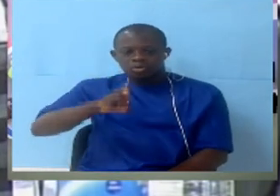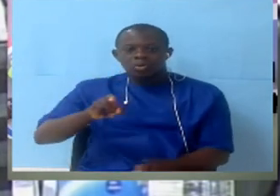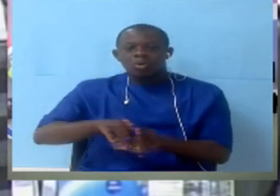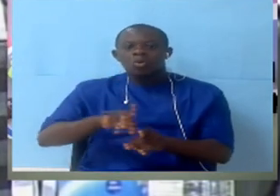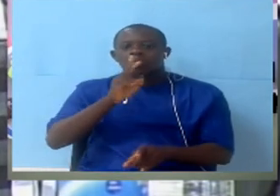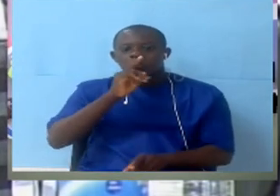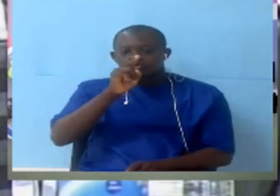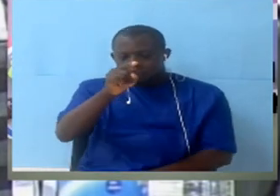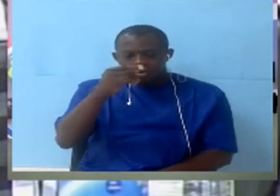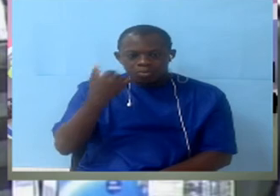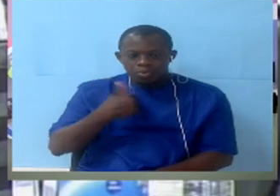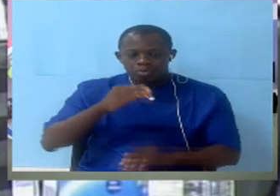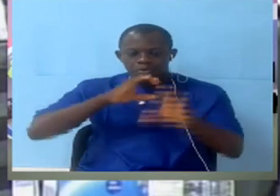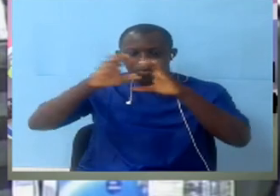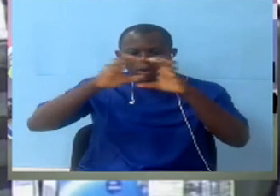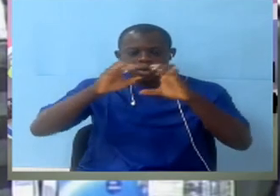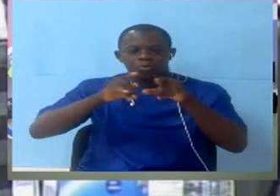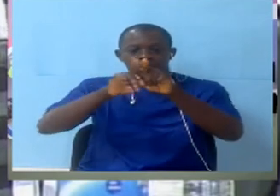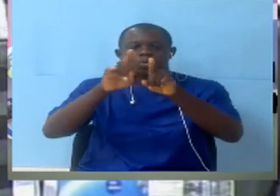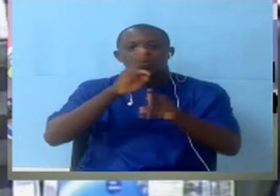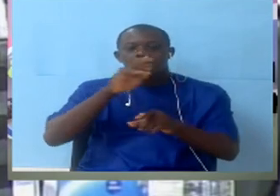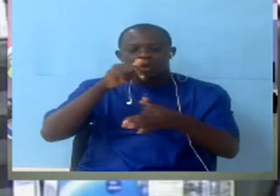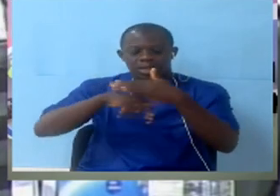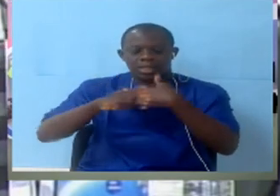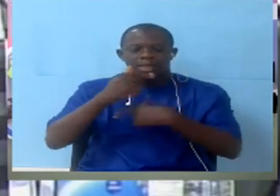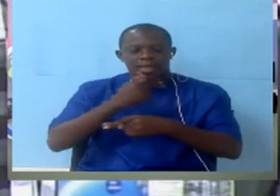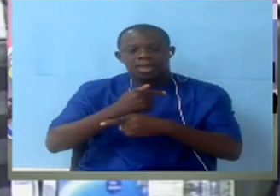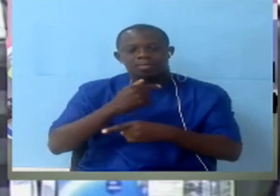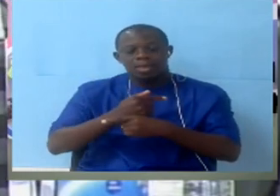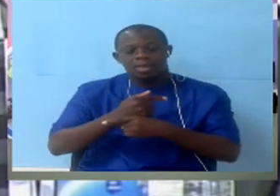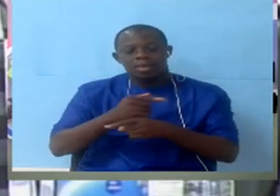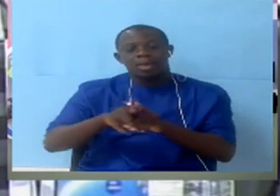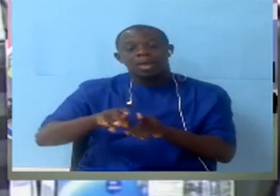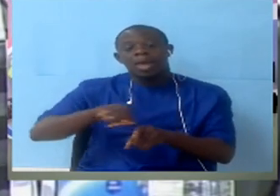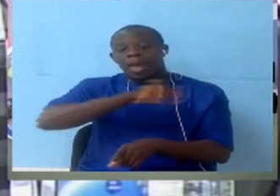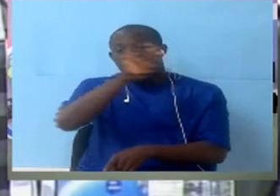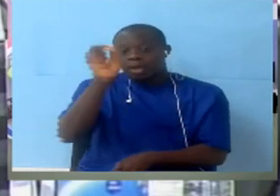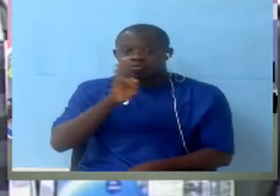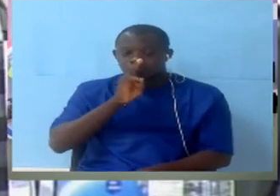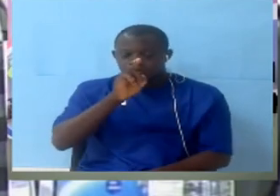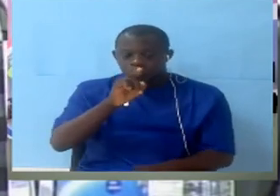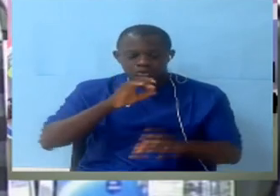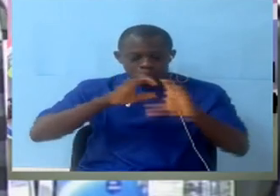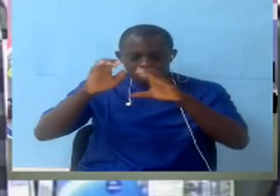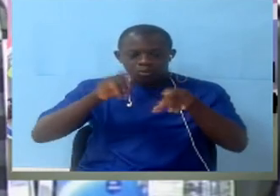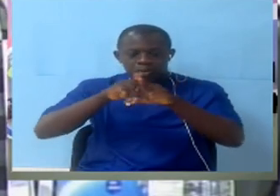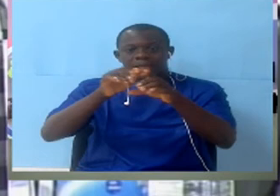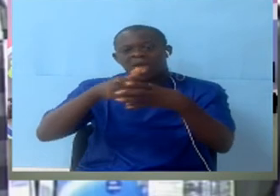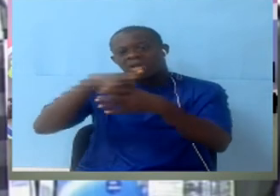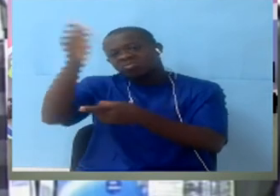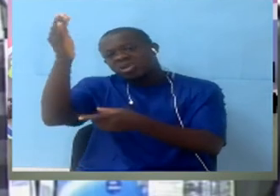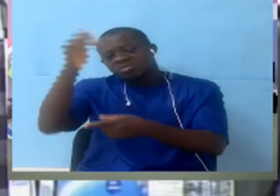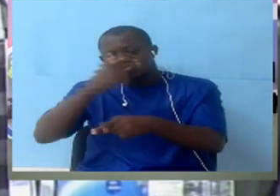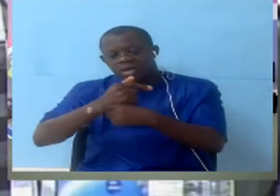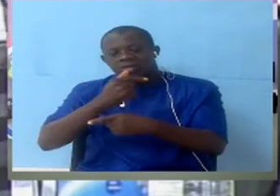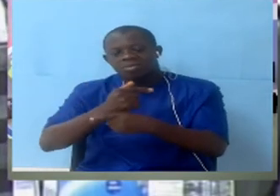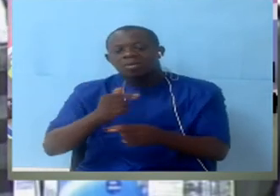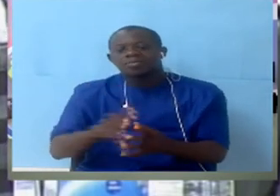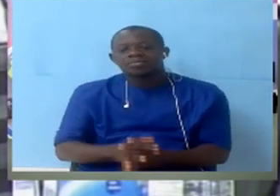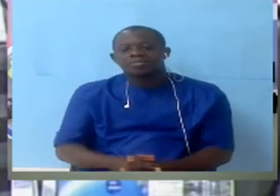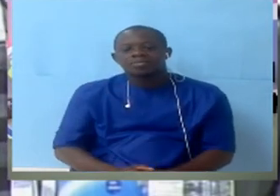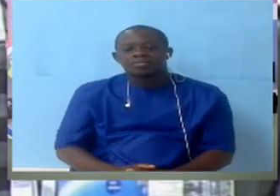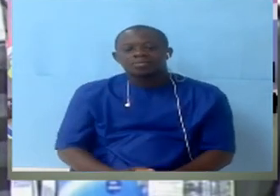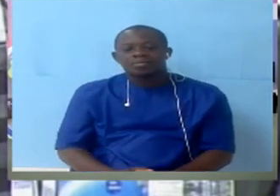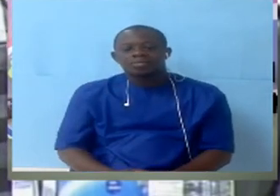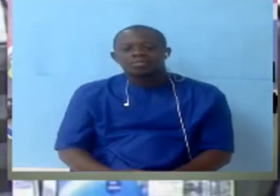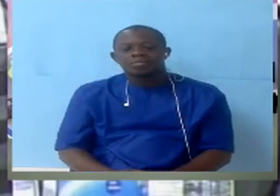you communicating with in the Gambia here? And then you communicate outside the country. And who do you communicate with outside the country? I only communicate with my